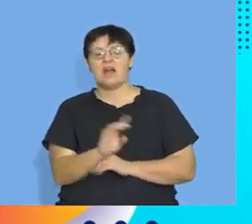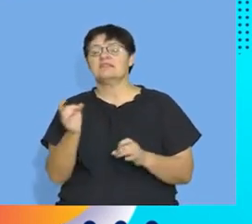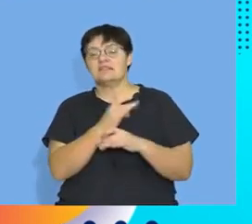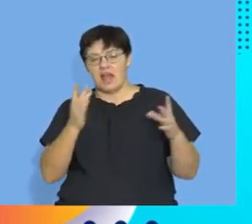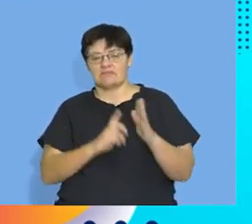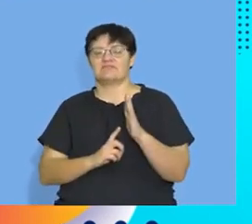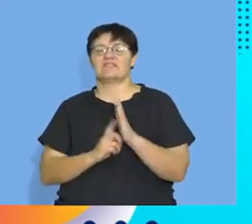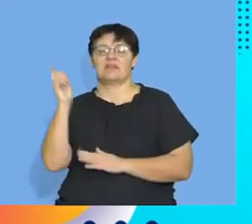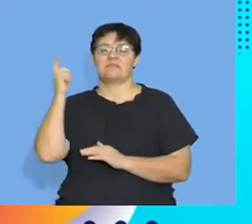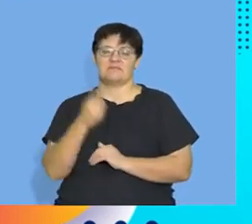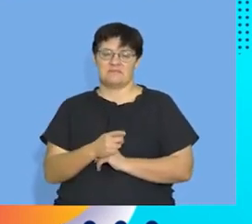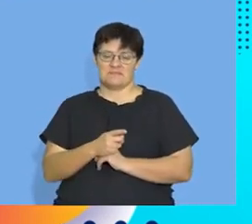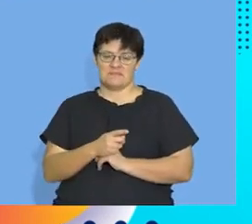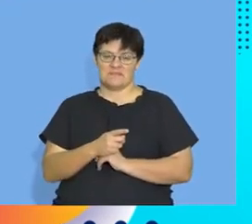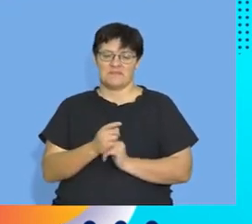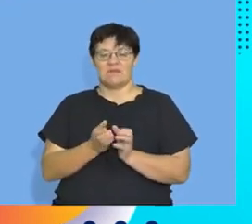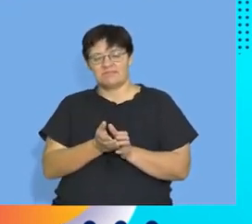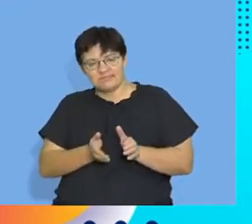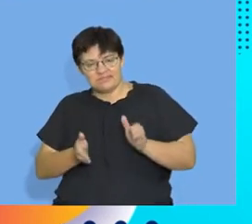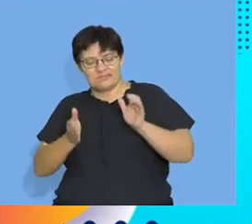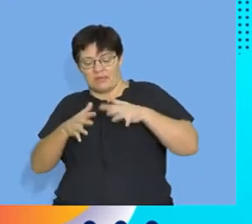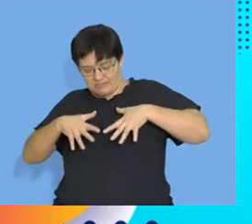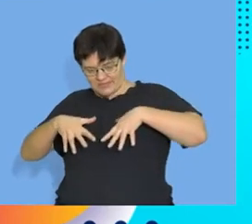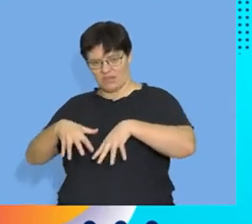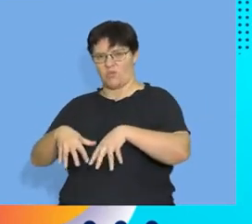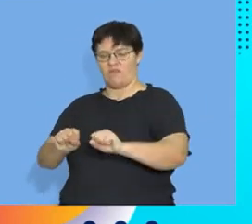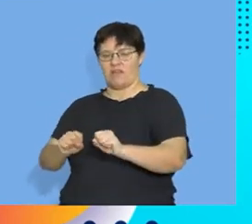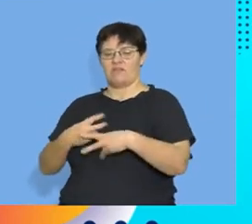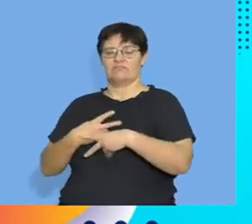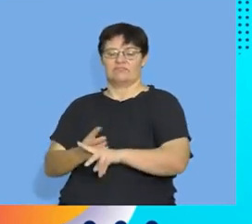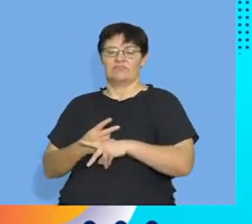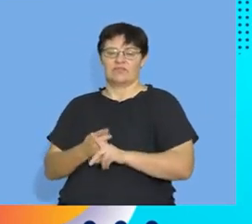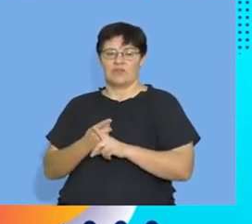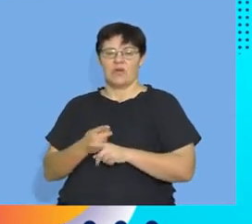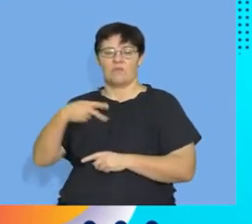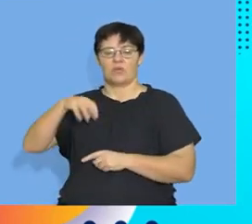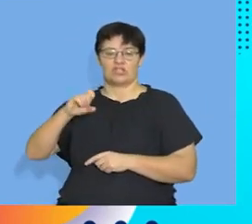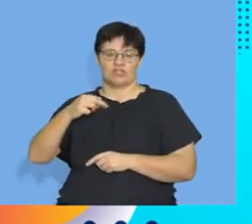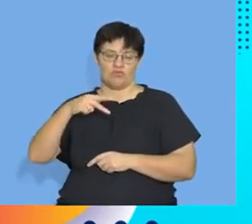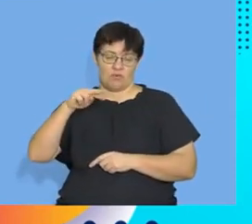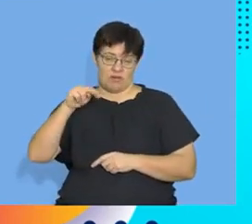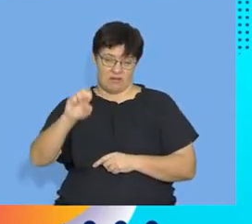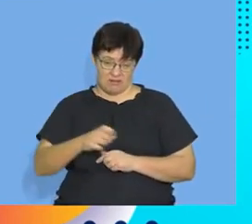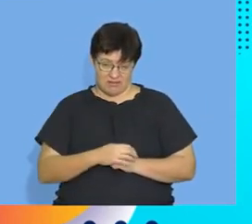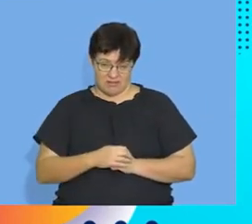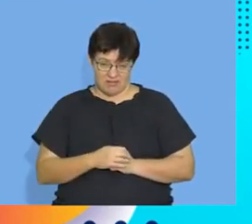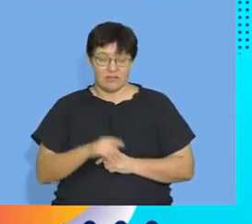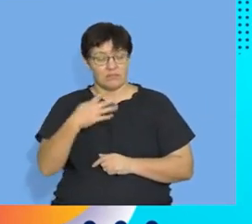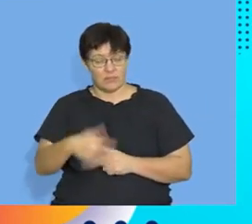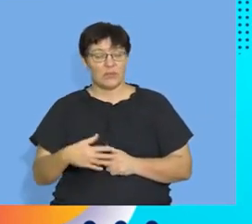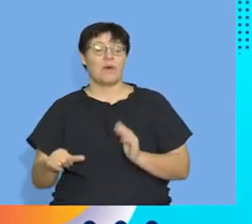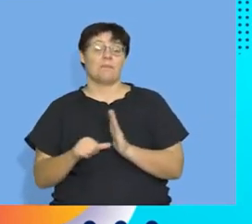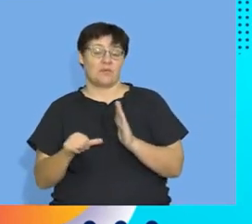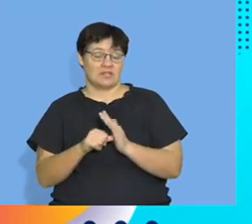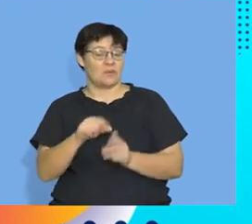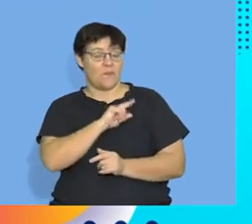initially it's the development of the placenta that takes over the production of progesterone. And that progesterone